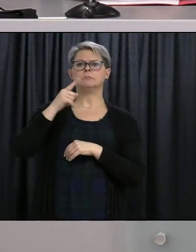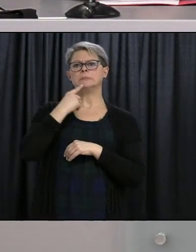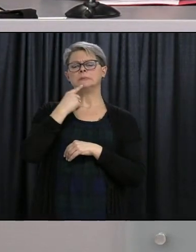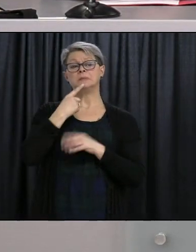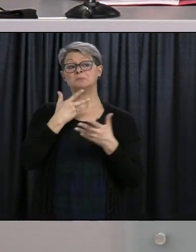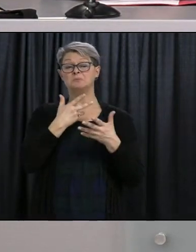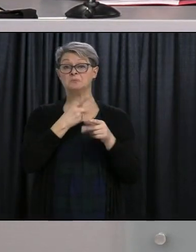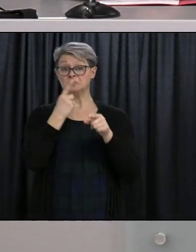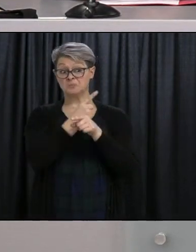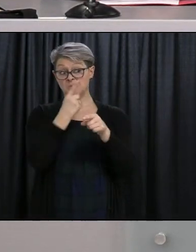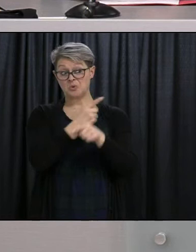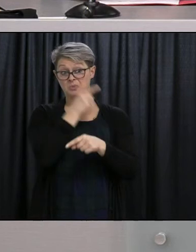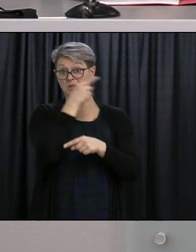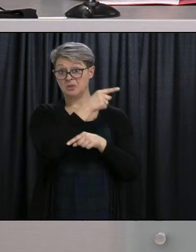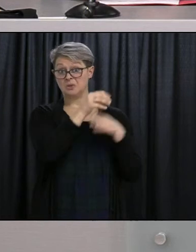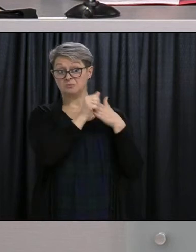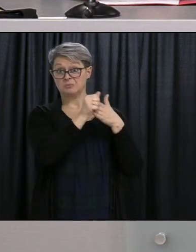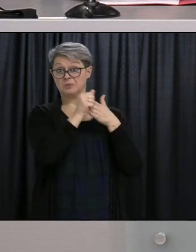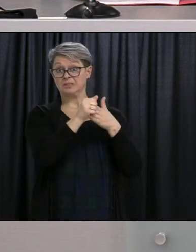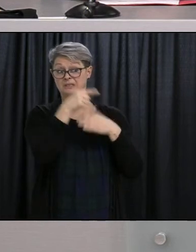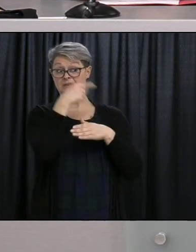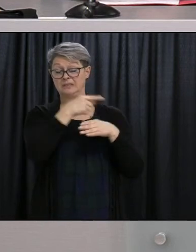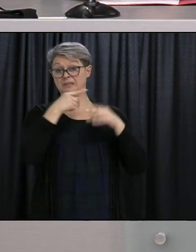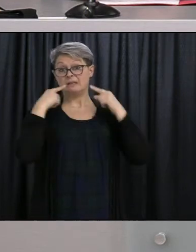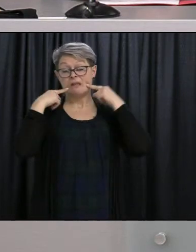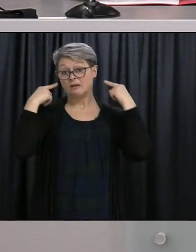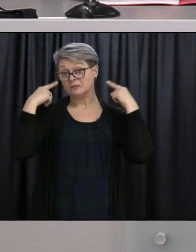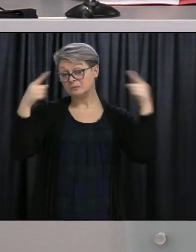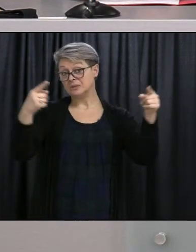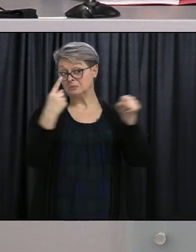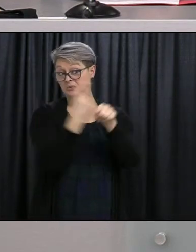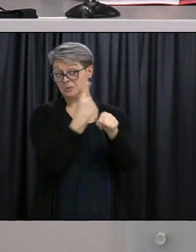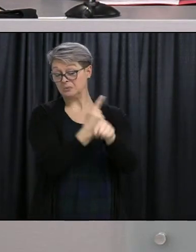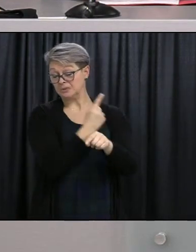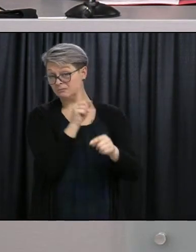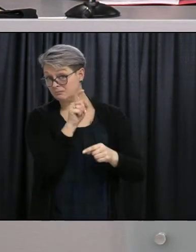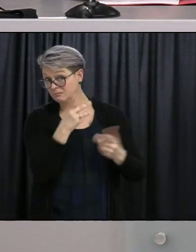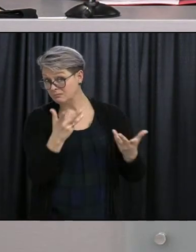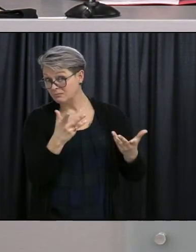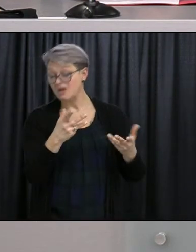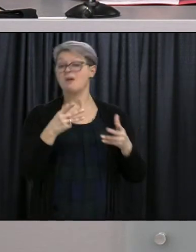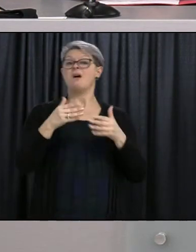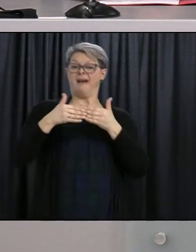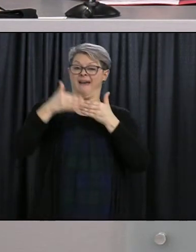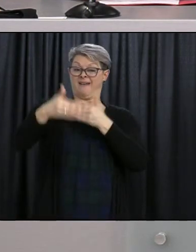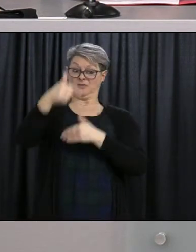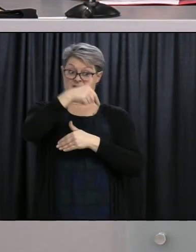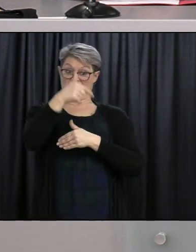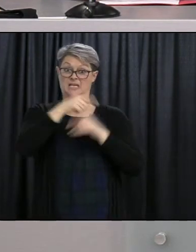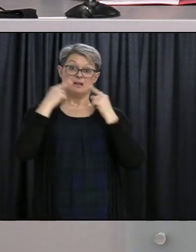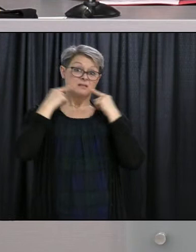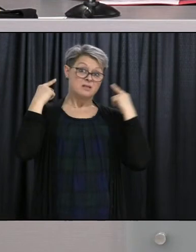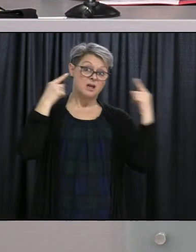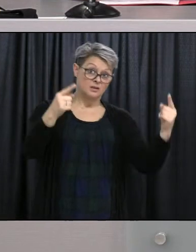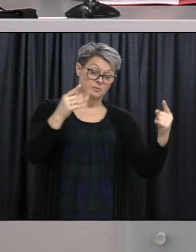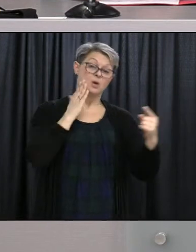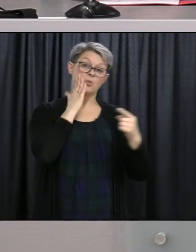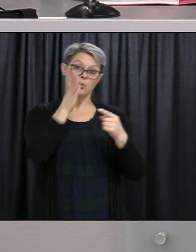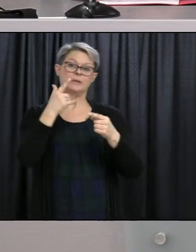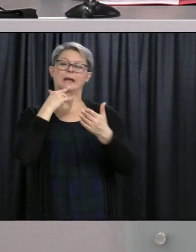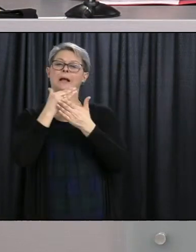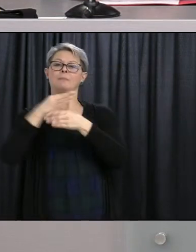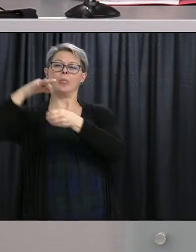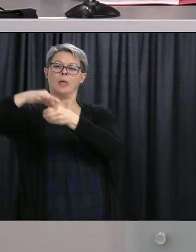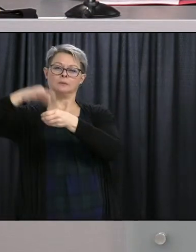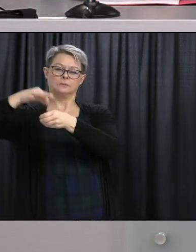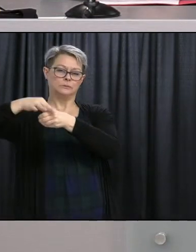these briefings. I'm curious, the briefing that's going to follow to discuss the by-elections, or I'm sorry,